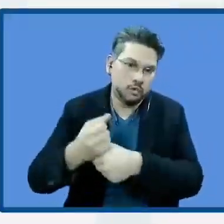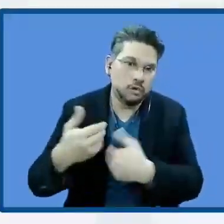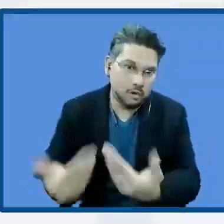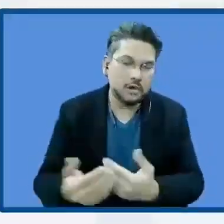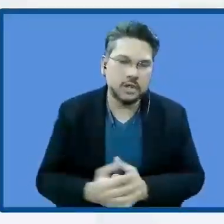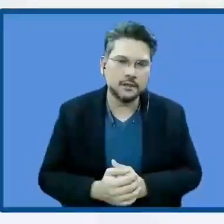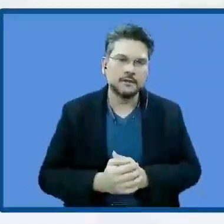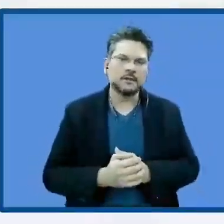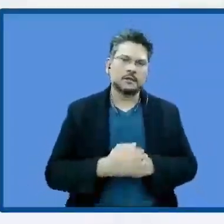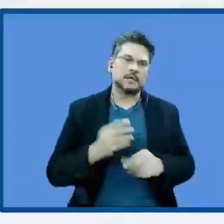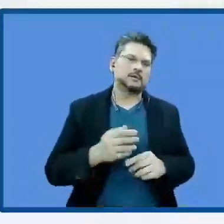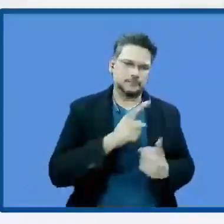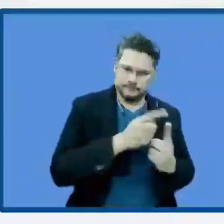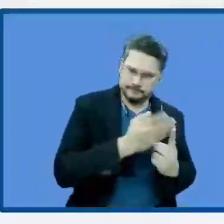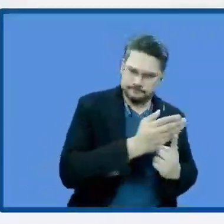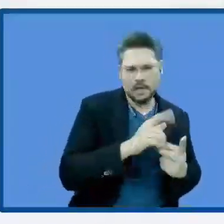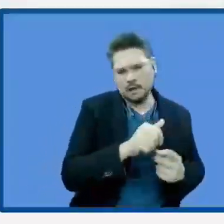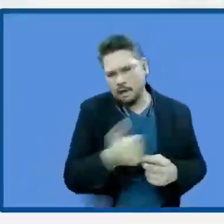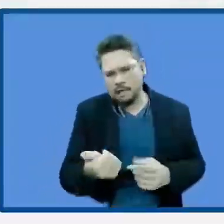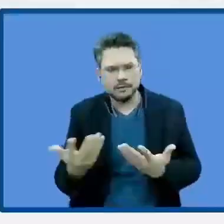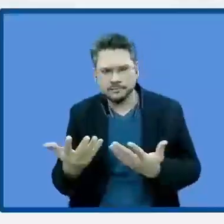and collective management.